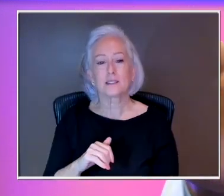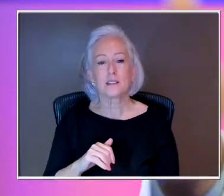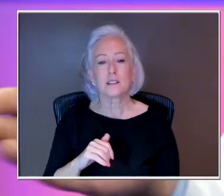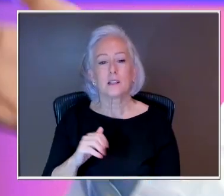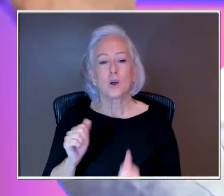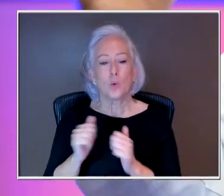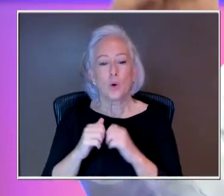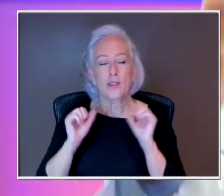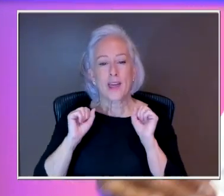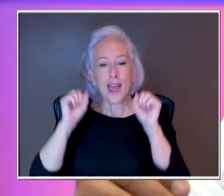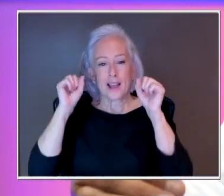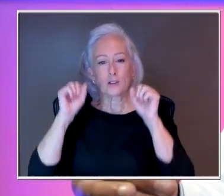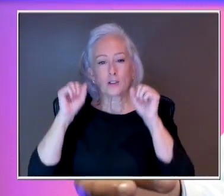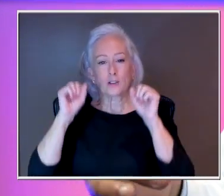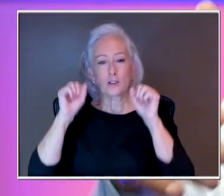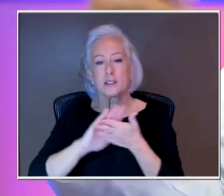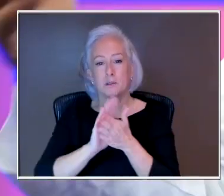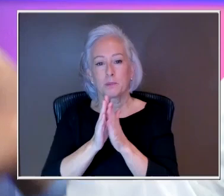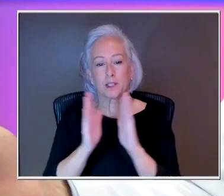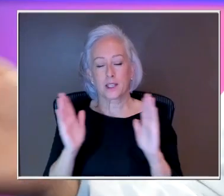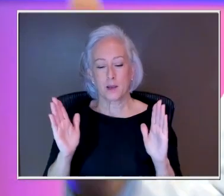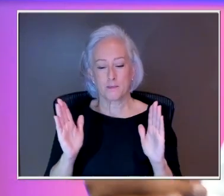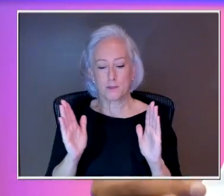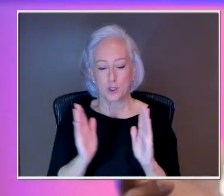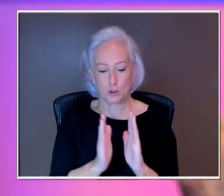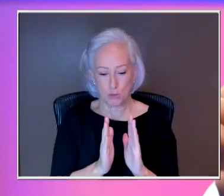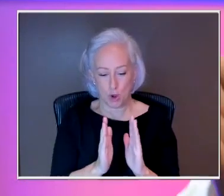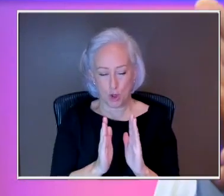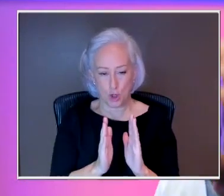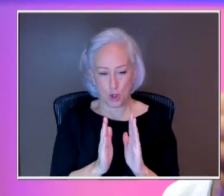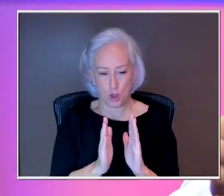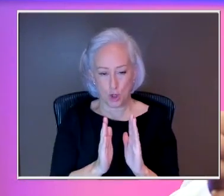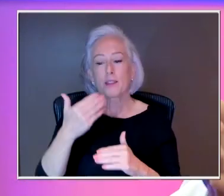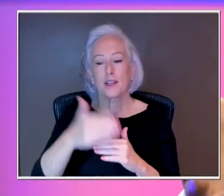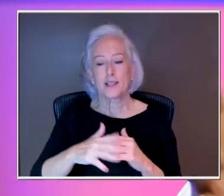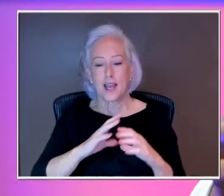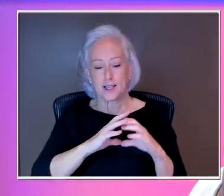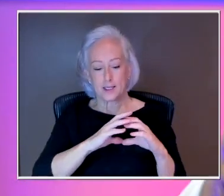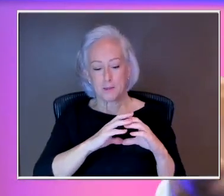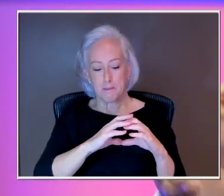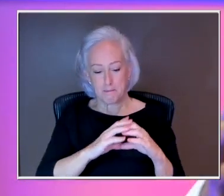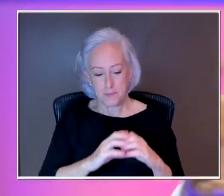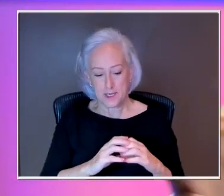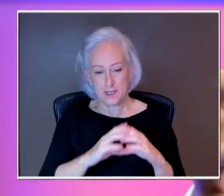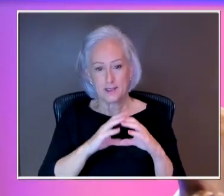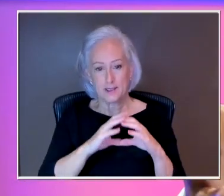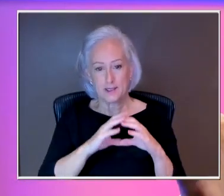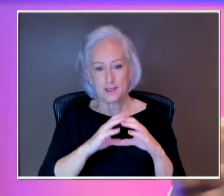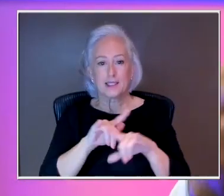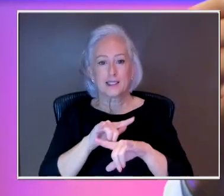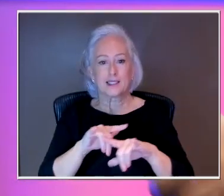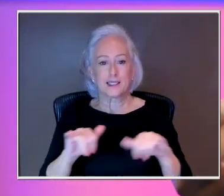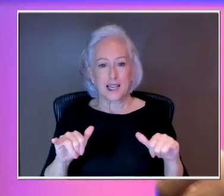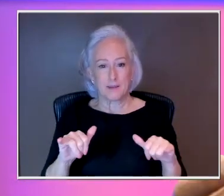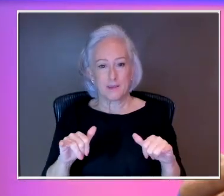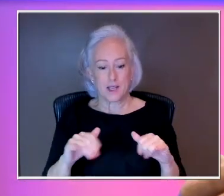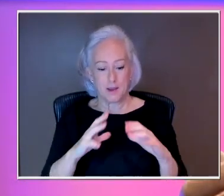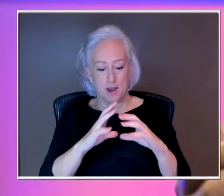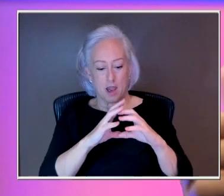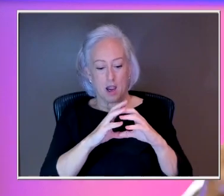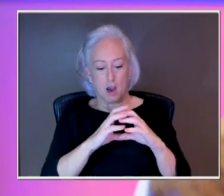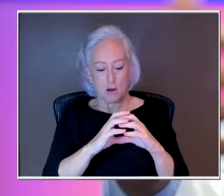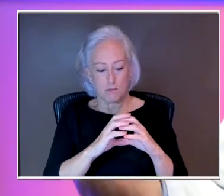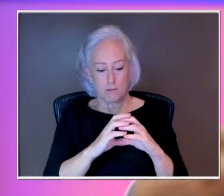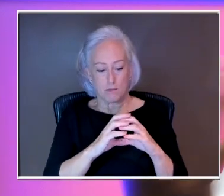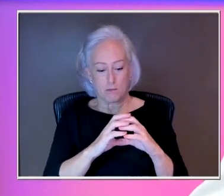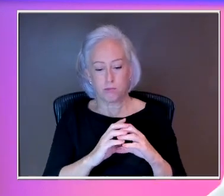smaller, and that extra beat, that next beat that comes at the time where the heart's trying to recharge and it's not ready to accept